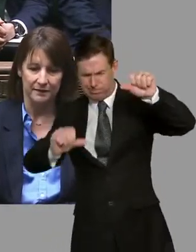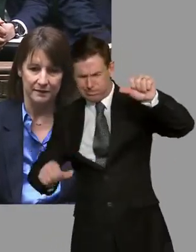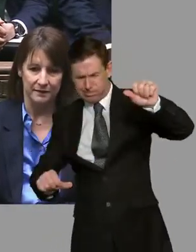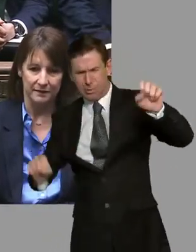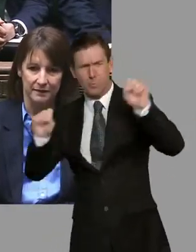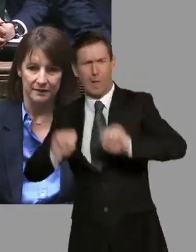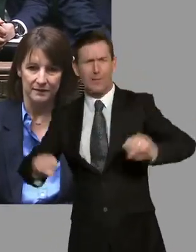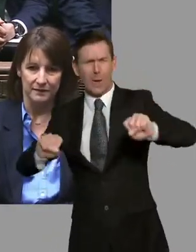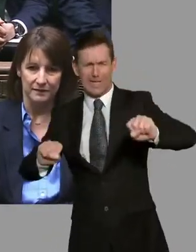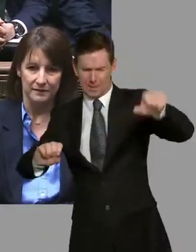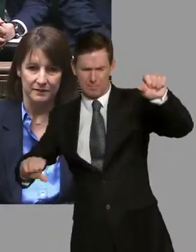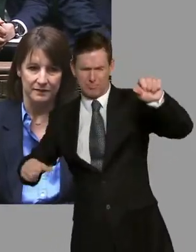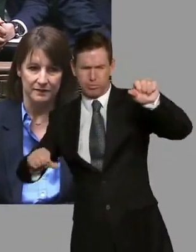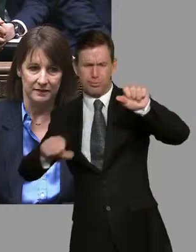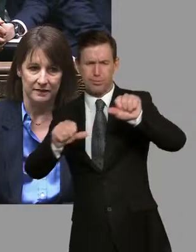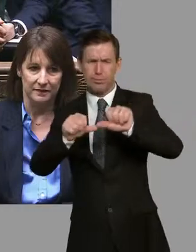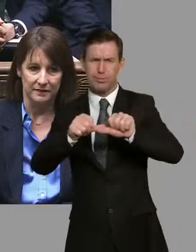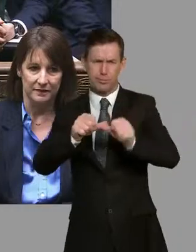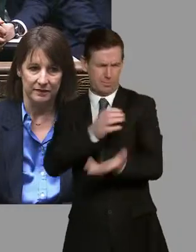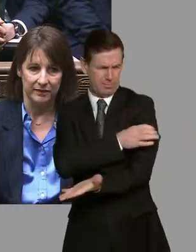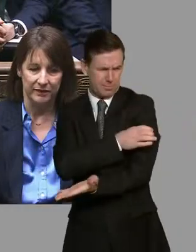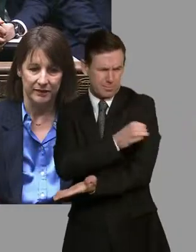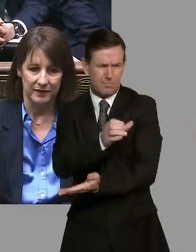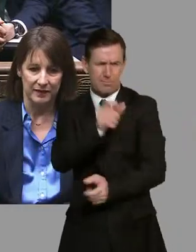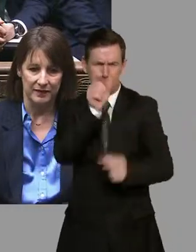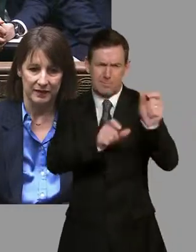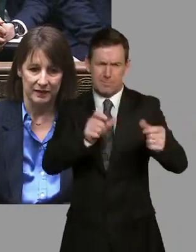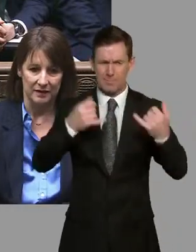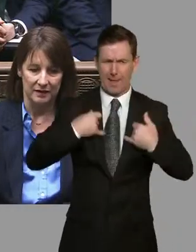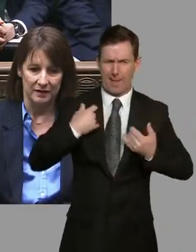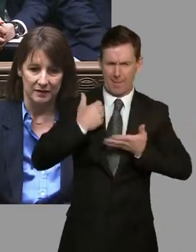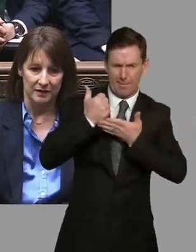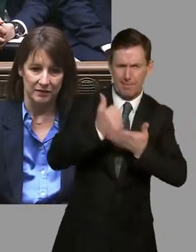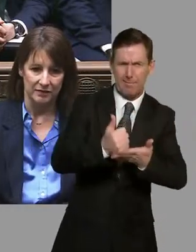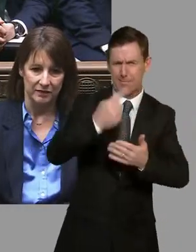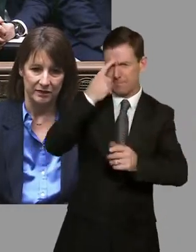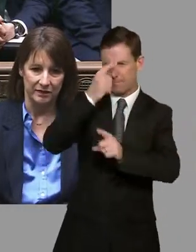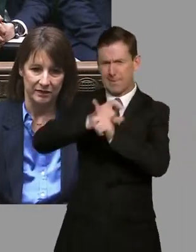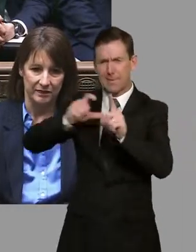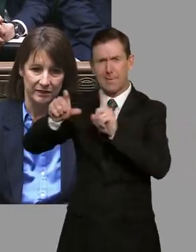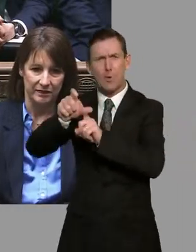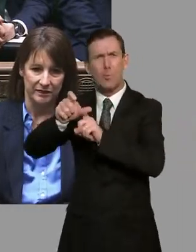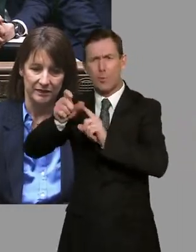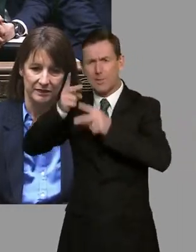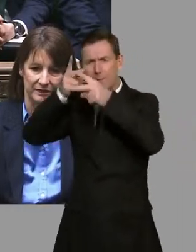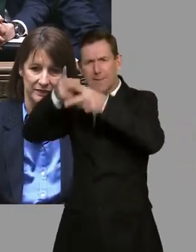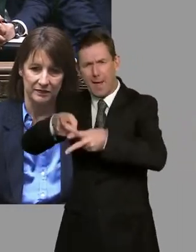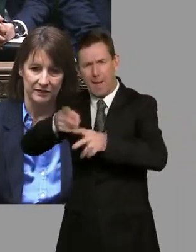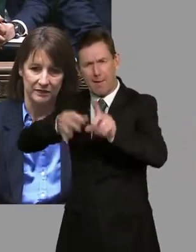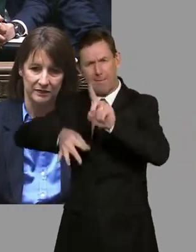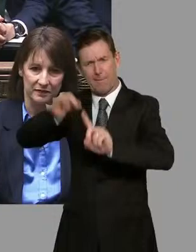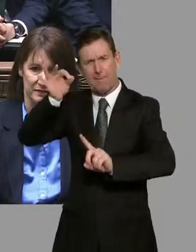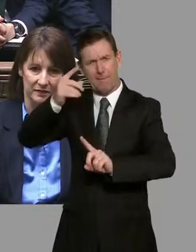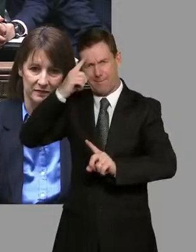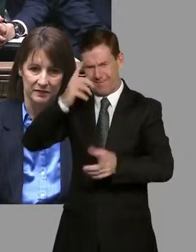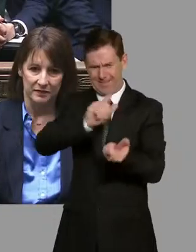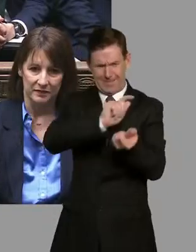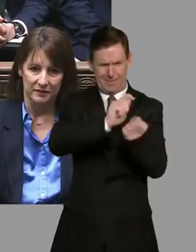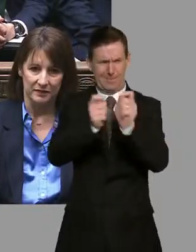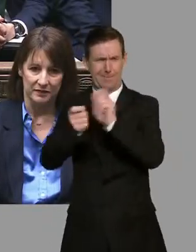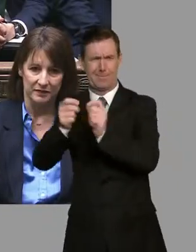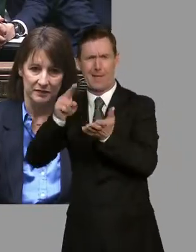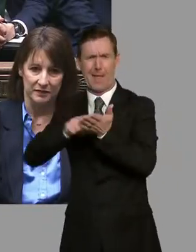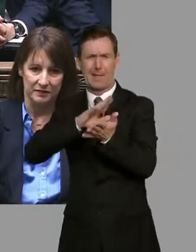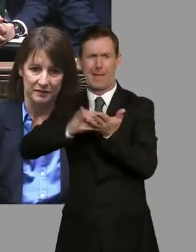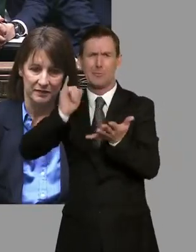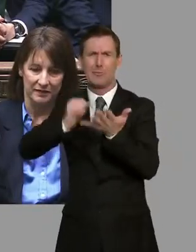in the community and incentivising reform. Mr. Speaker, this morning I had meetings with ministerial colleagues and others, in addition to my duties in this House.